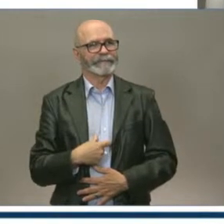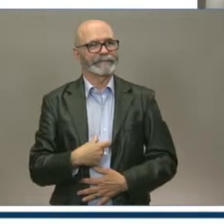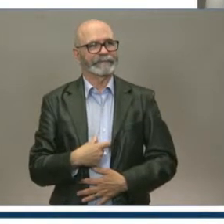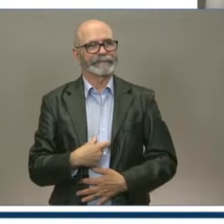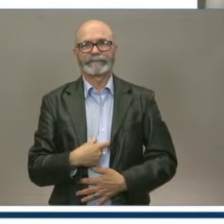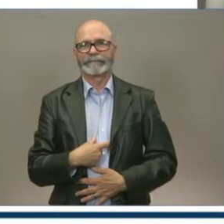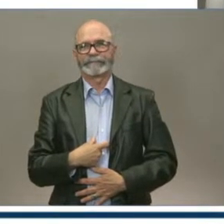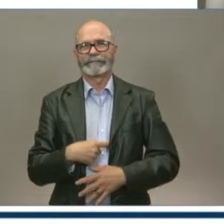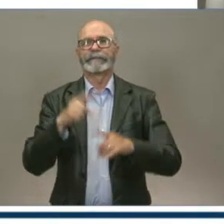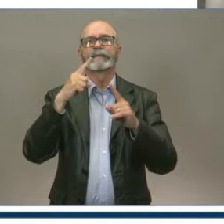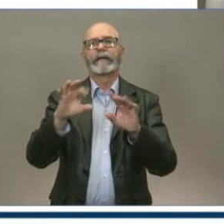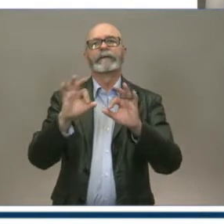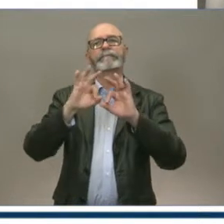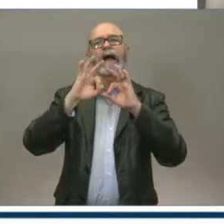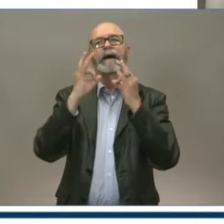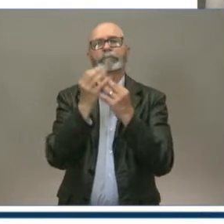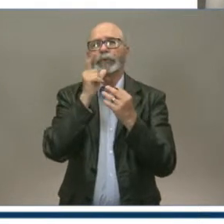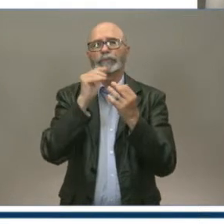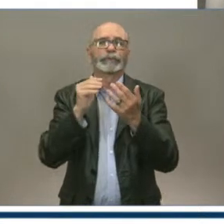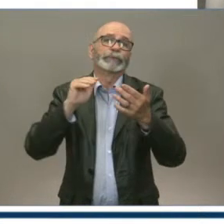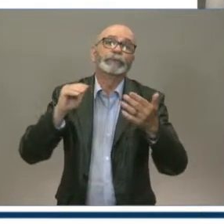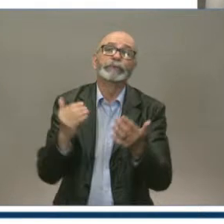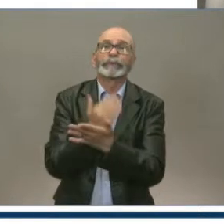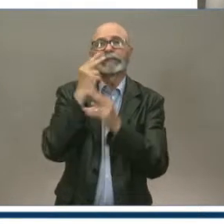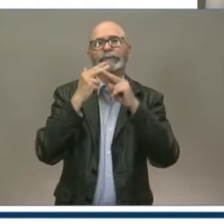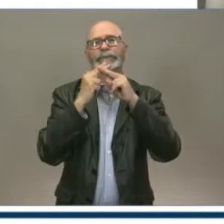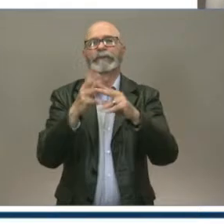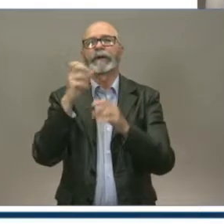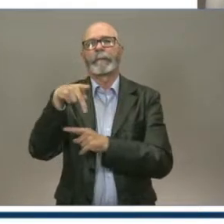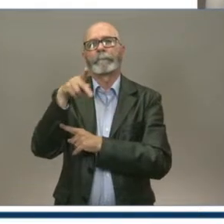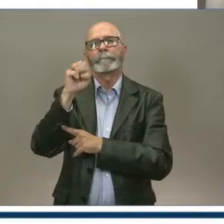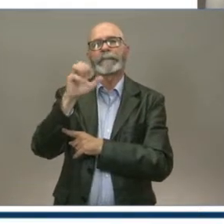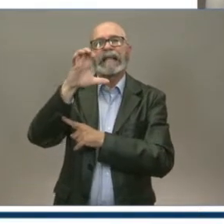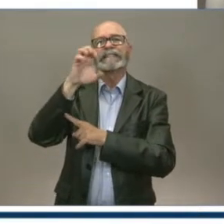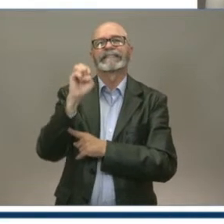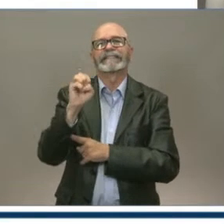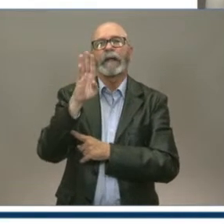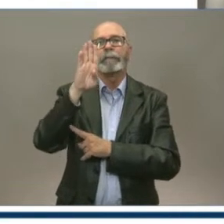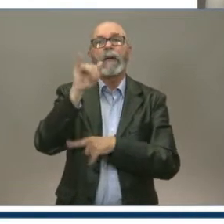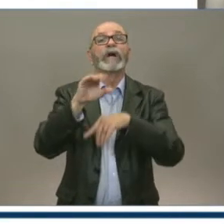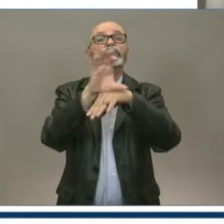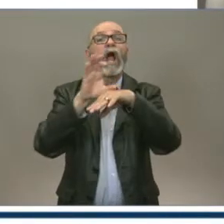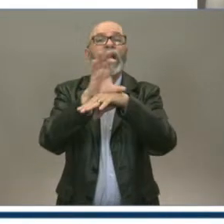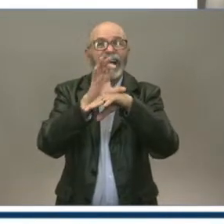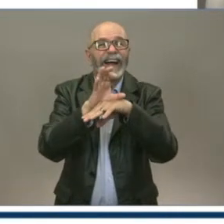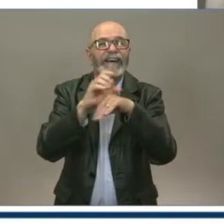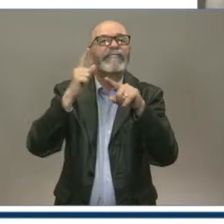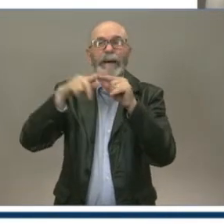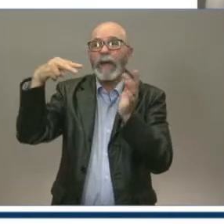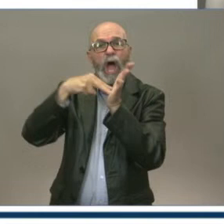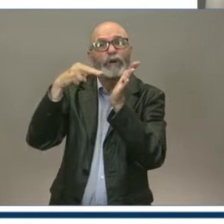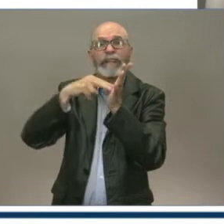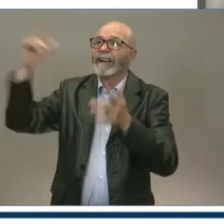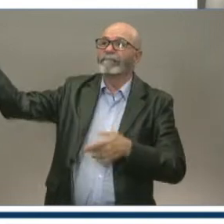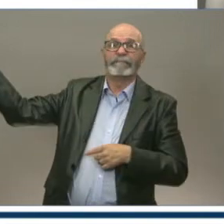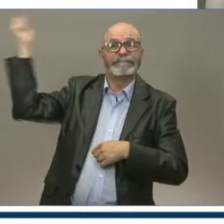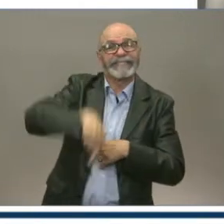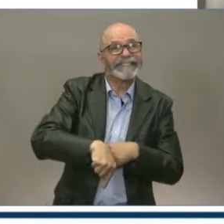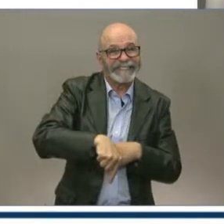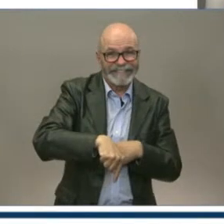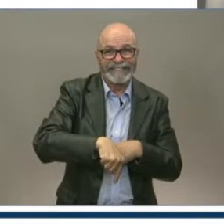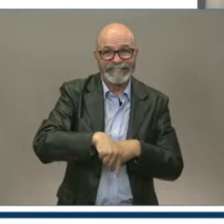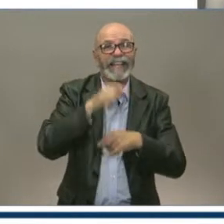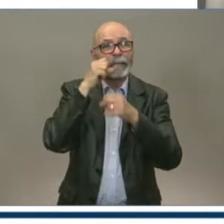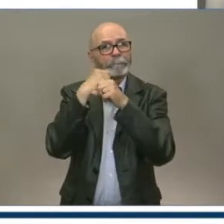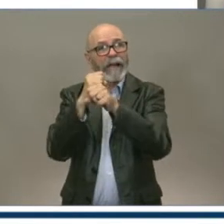grand opening of the new Peace by Chocolate store in Halifax yesterday, and Tariq Haddad told me how welcomed, cared for, and safe his